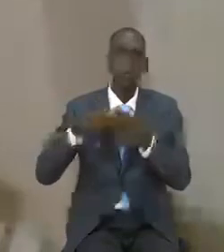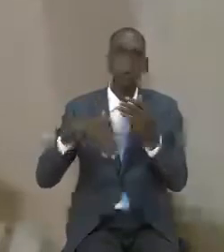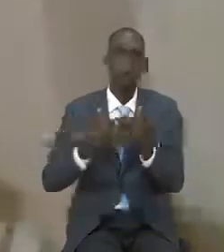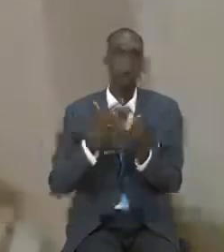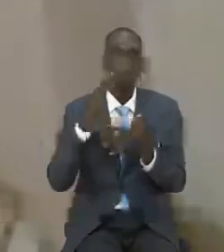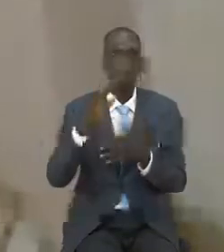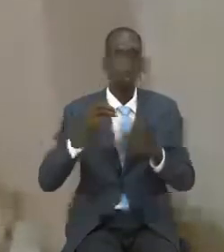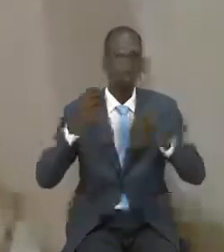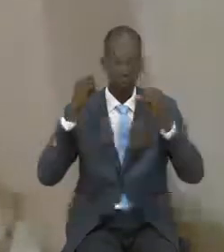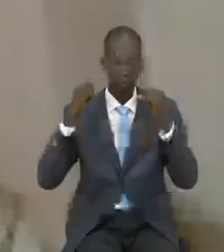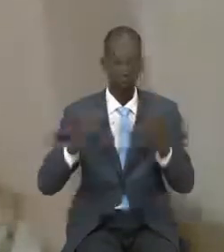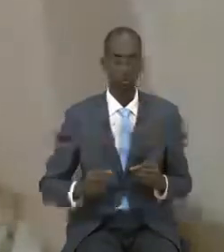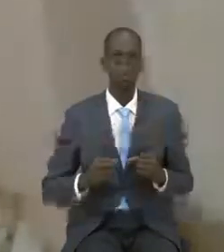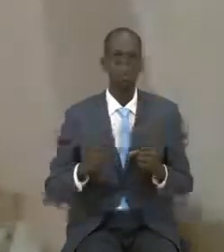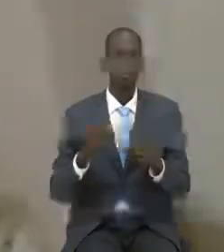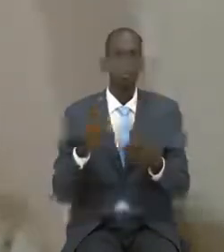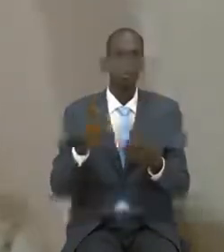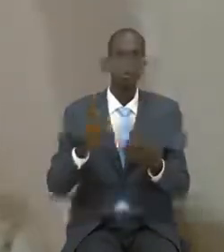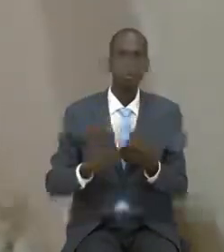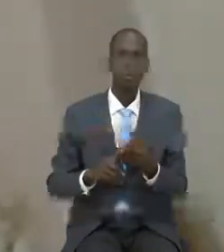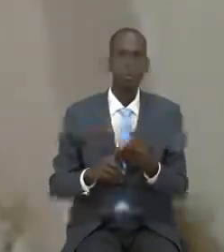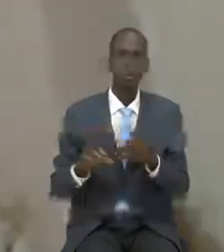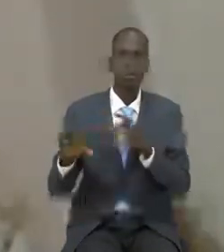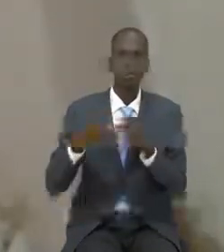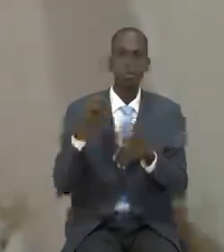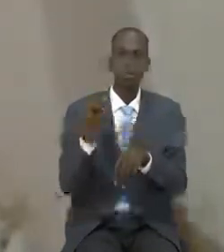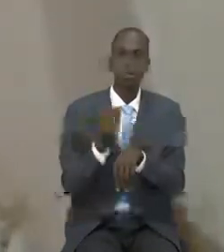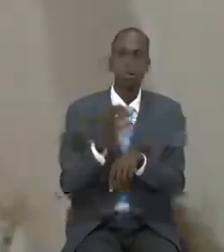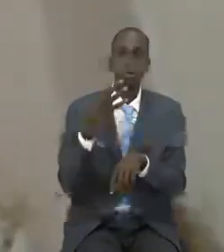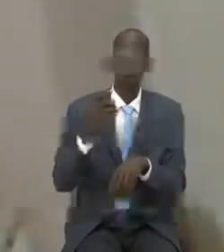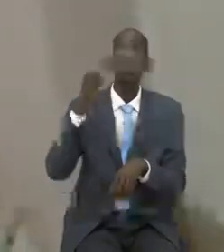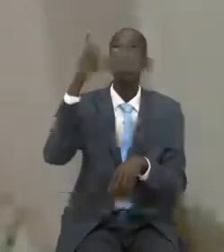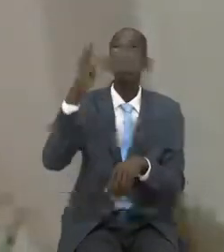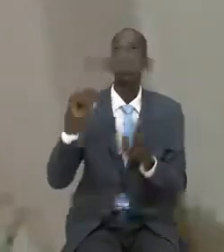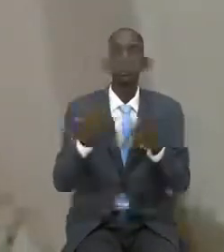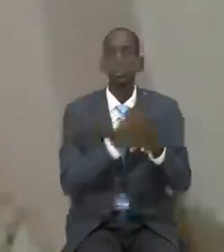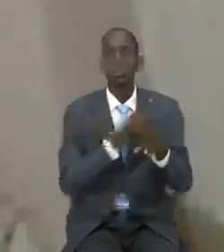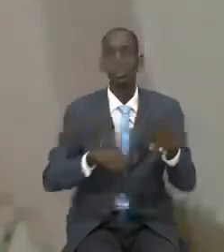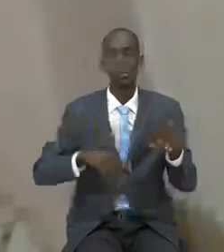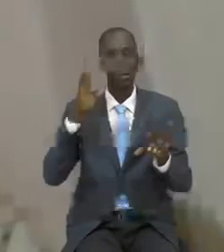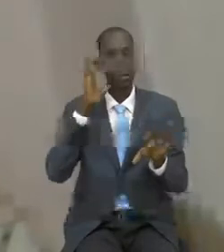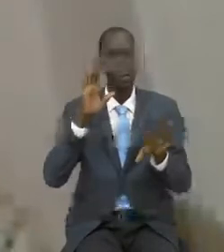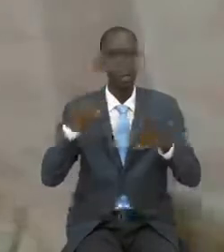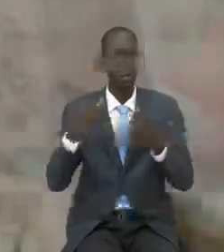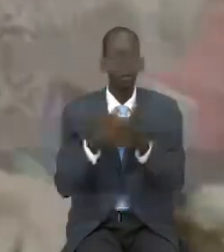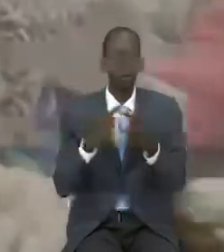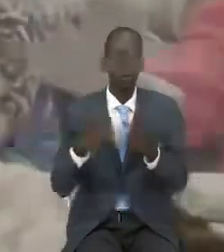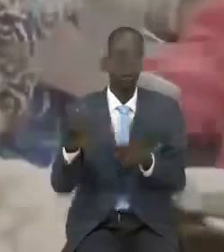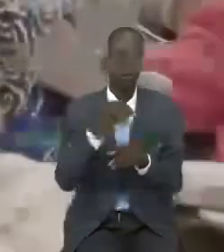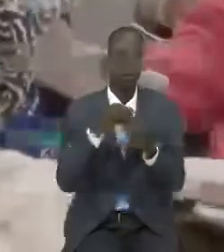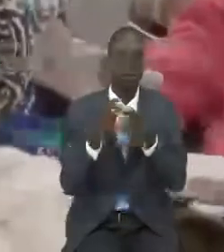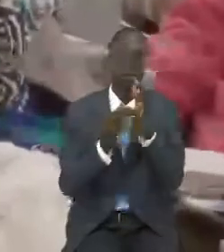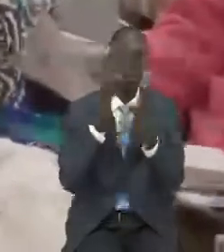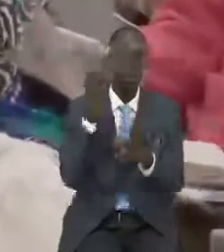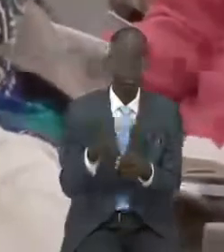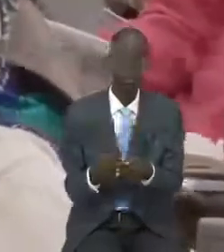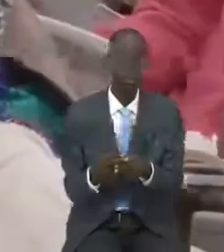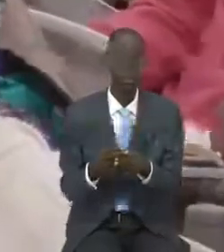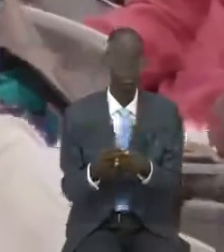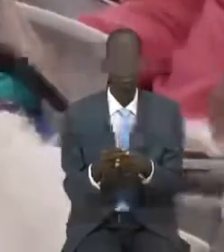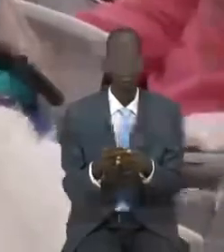you've got into the work of God, the Lord accomplish it in your life in Jesus' name. All right,